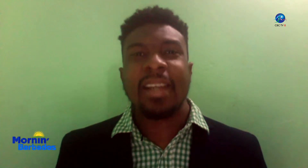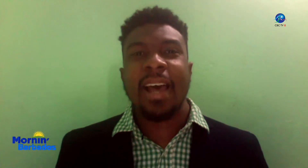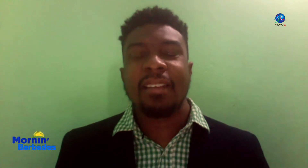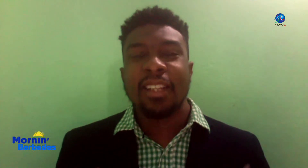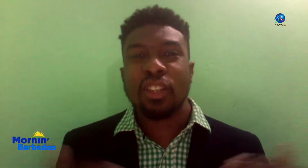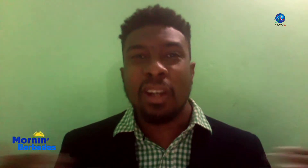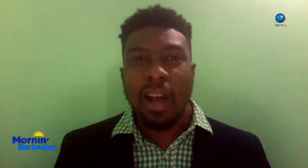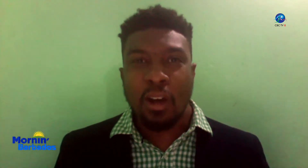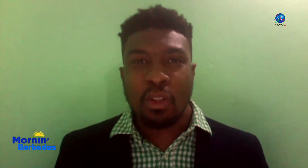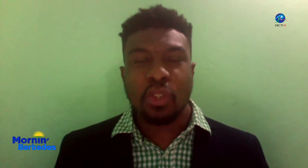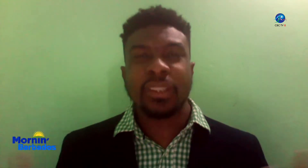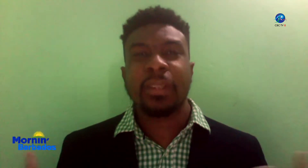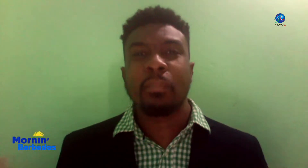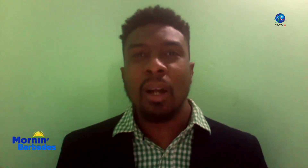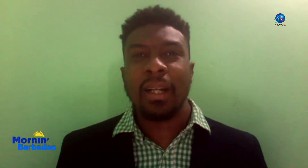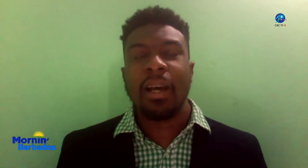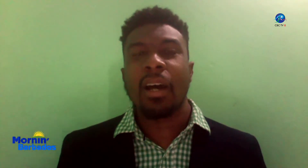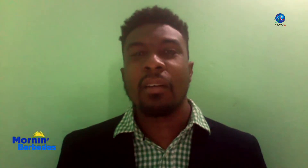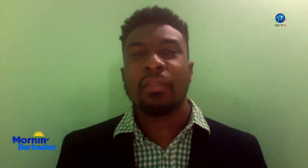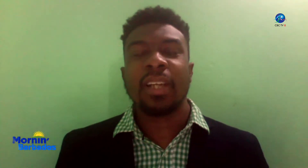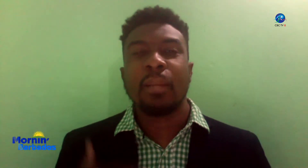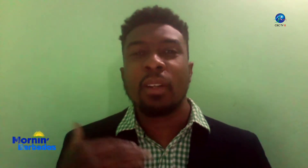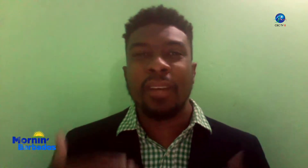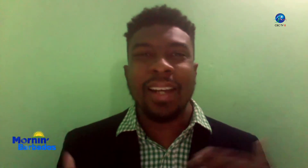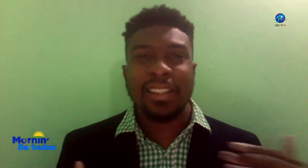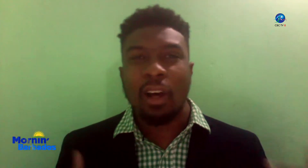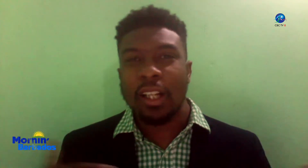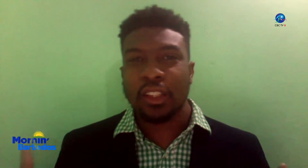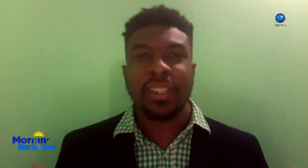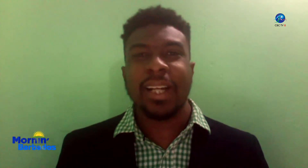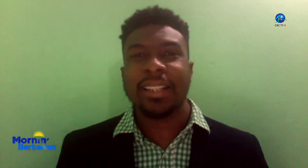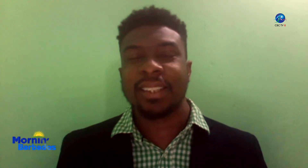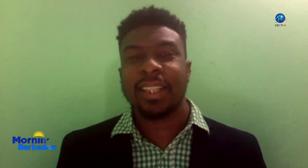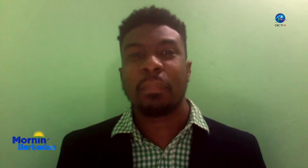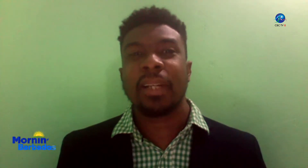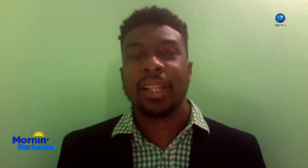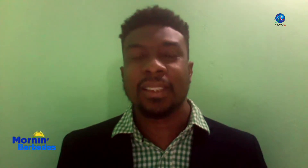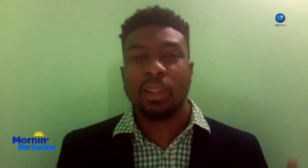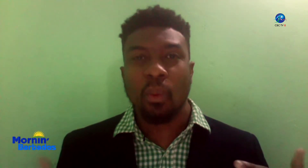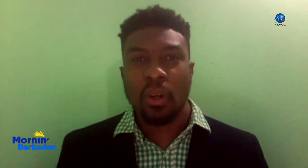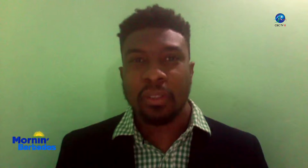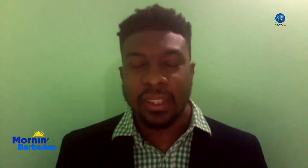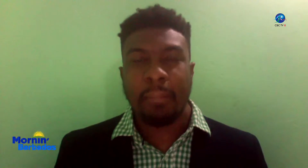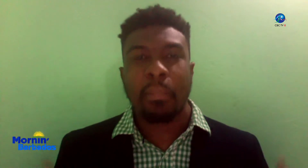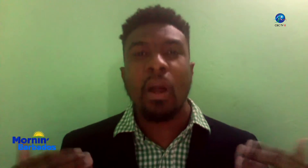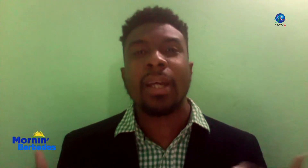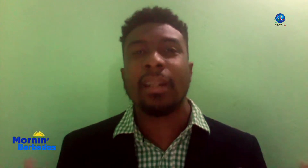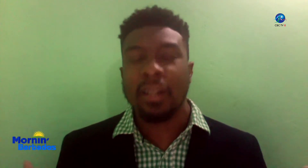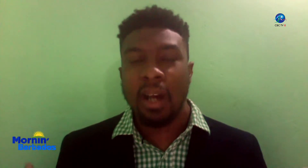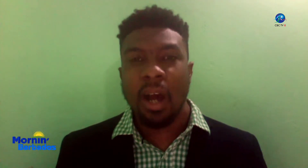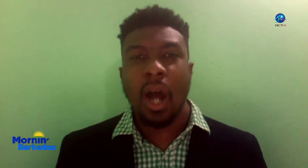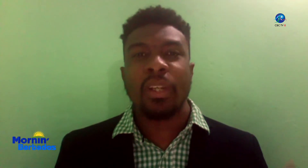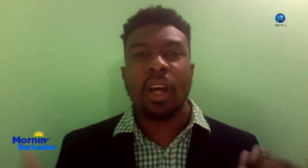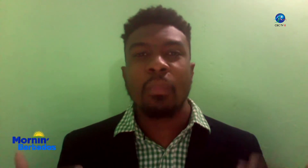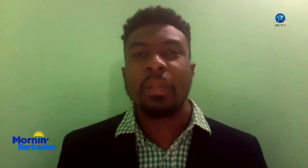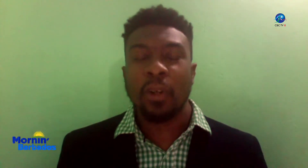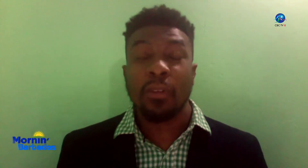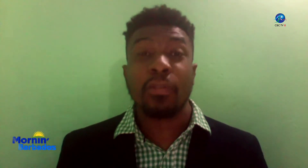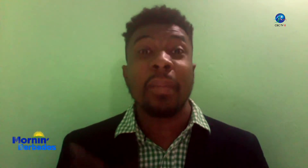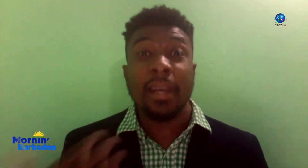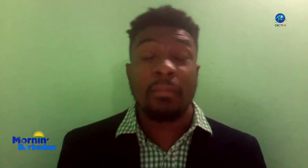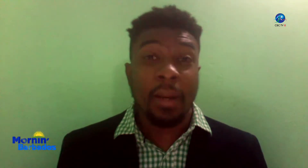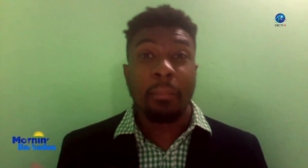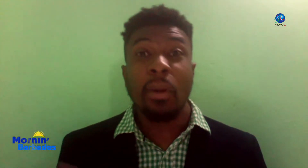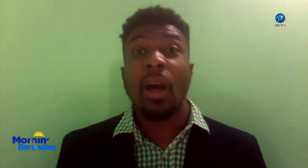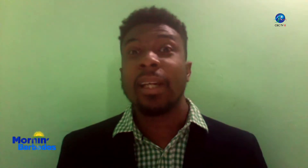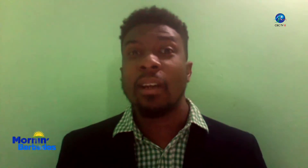show me that these clouds were symbolic of the amount of idolatry that is taking place in the world today, blocking our young